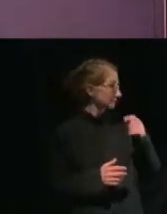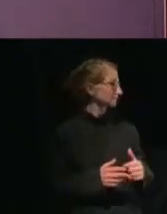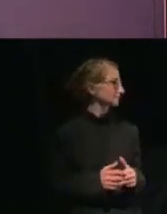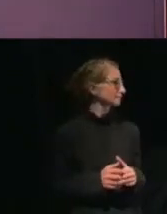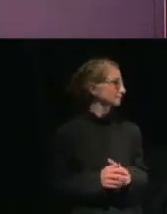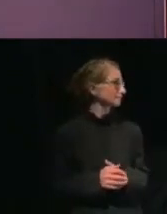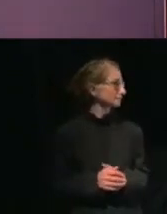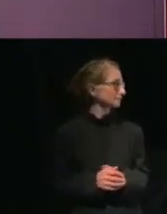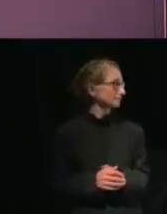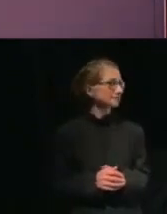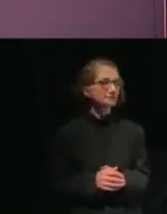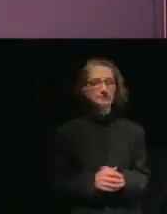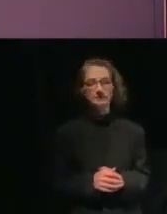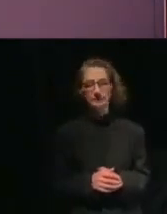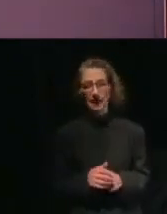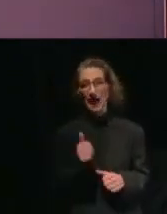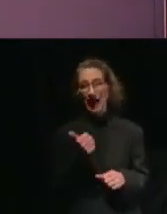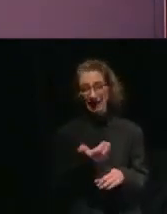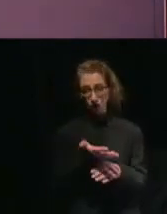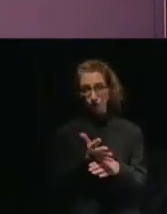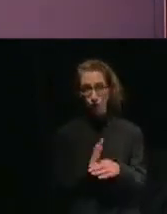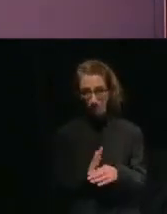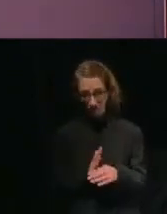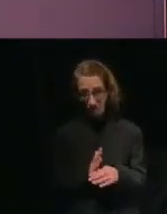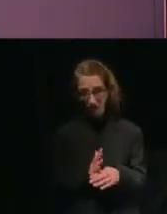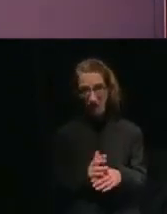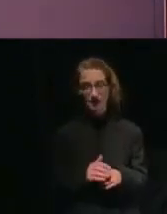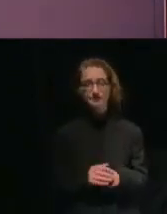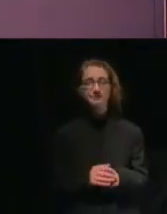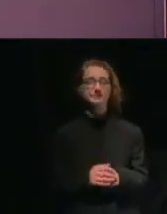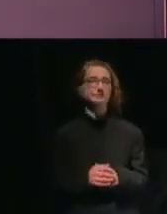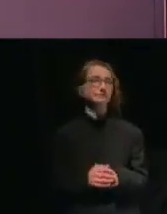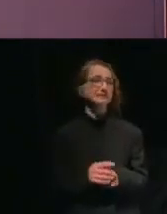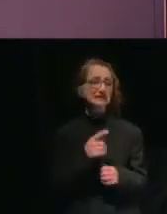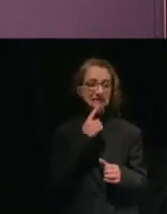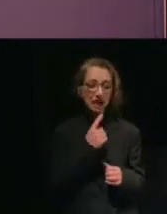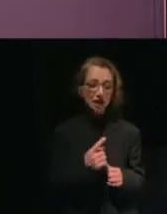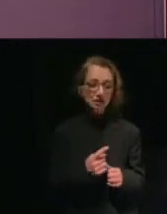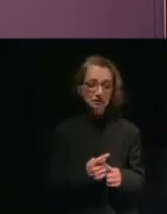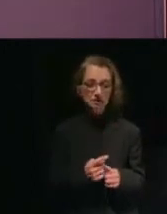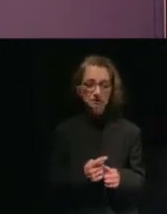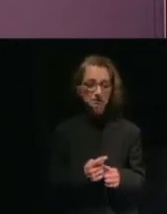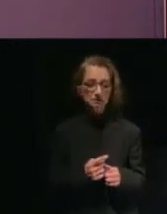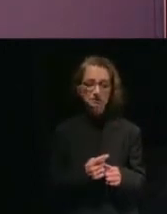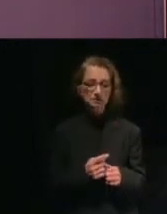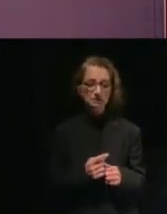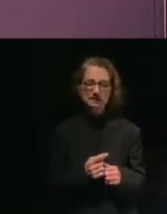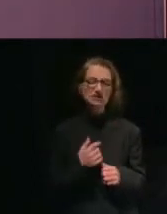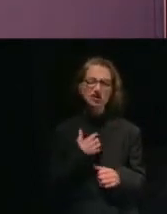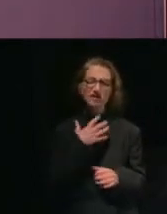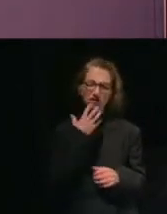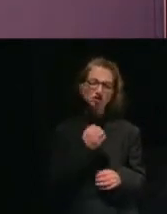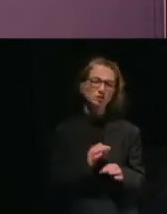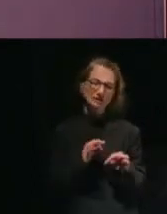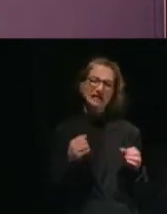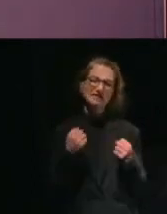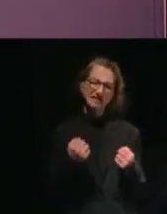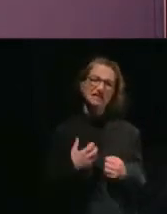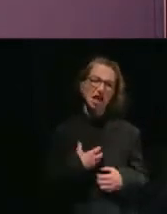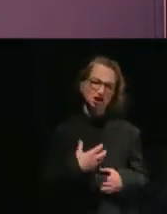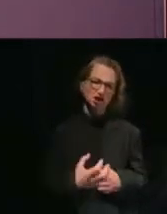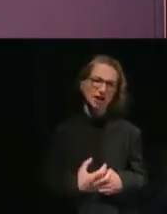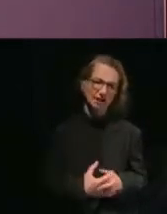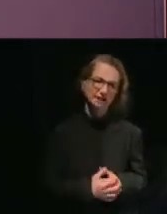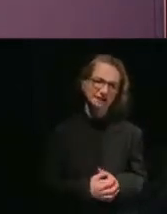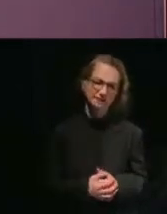happy to work in it. But for a fifth of the people we spoke with. Stark den Wunsch, festangestellt zu sein. Also auf die Frage, was